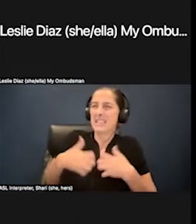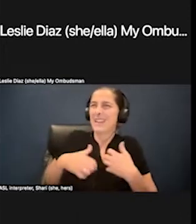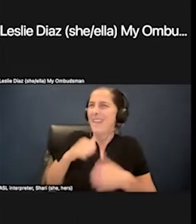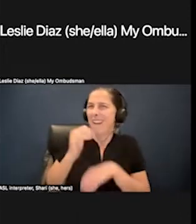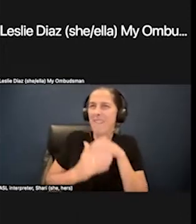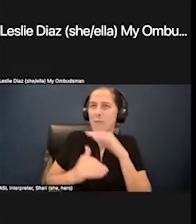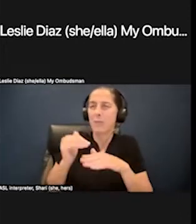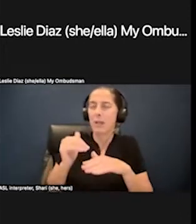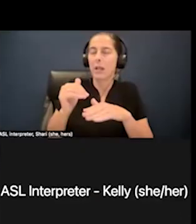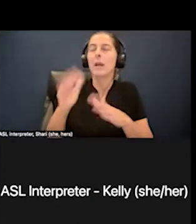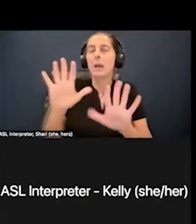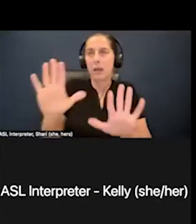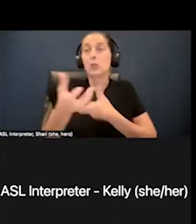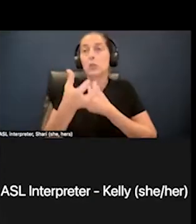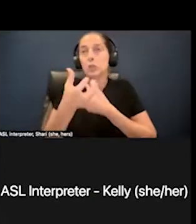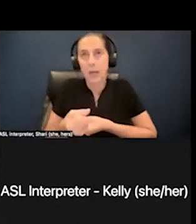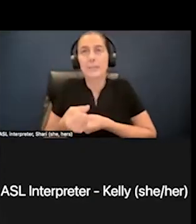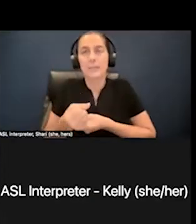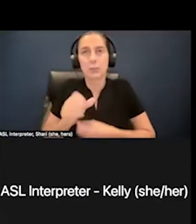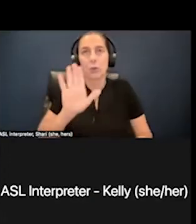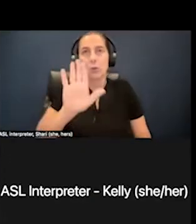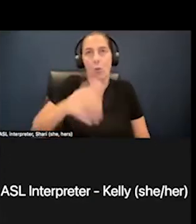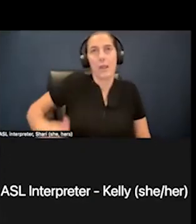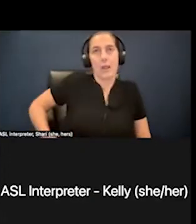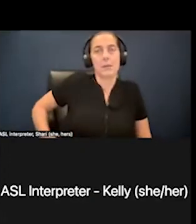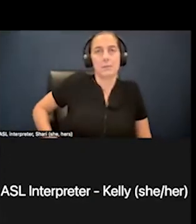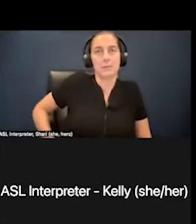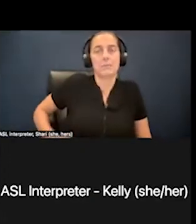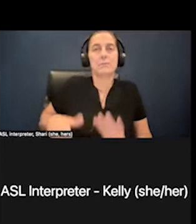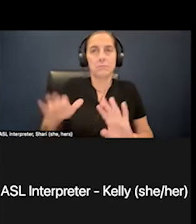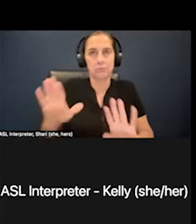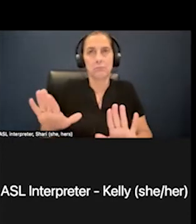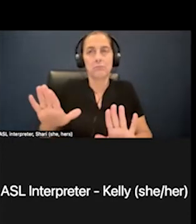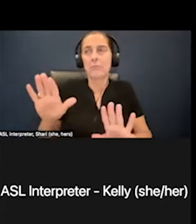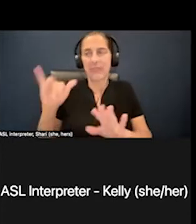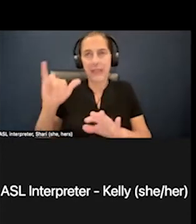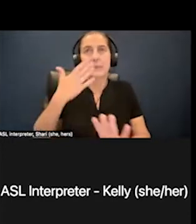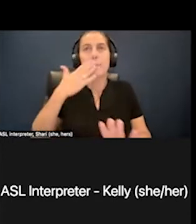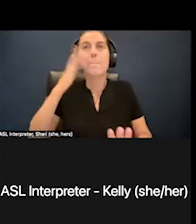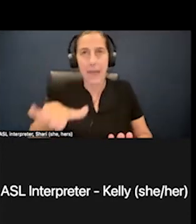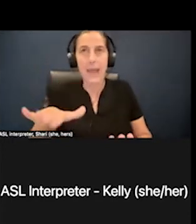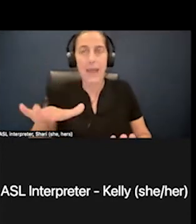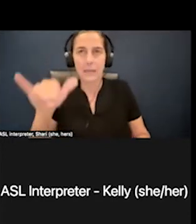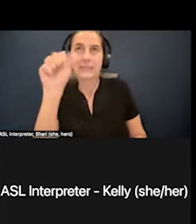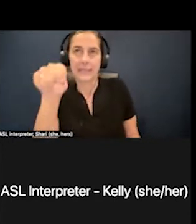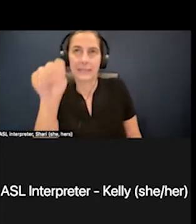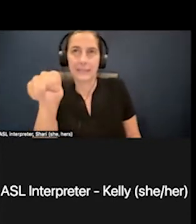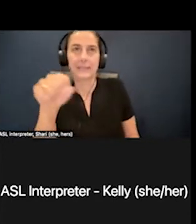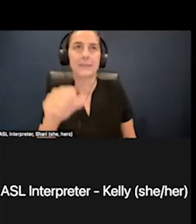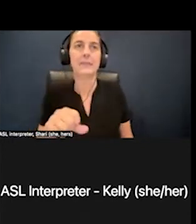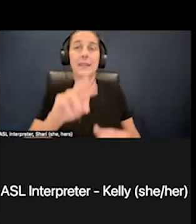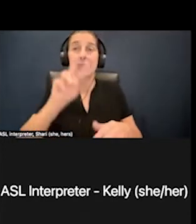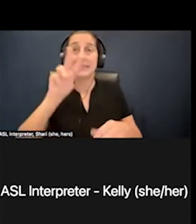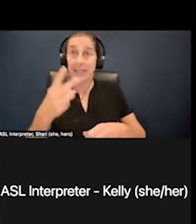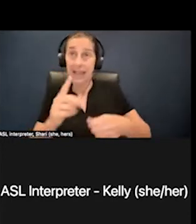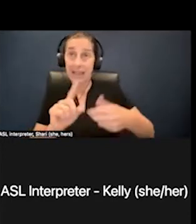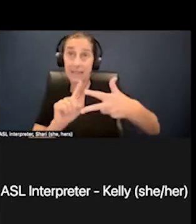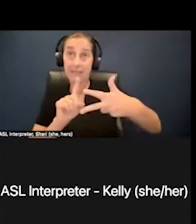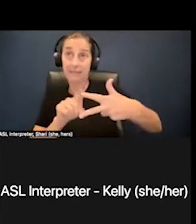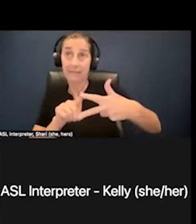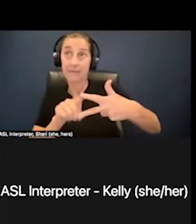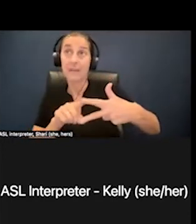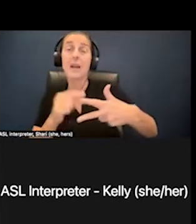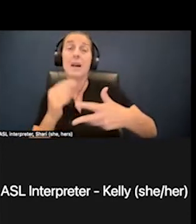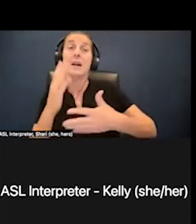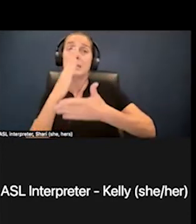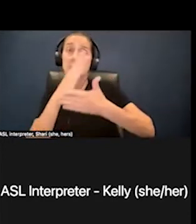uncomfortable, trust that. Second thing I'll say, going off of that, is there are doctors who will help